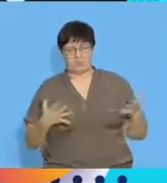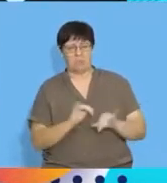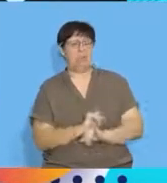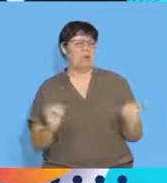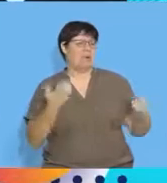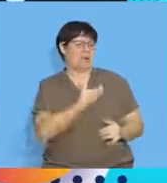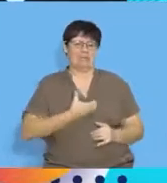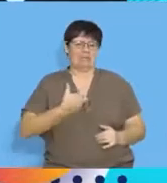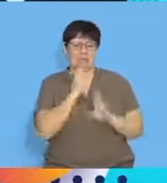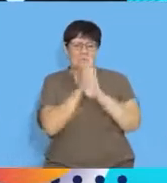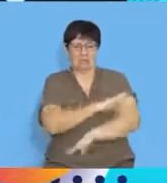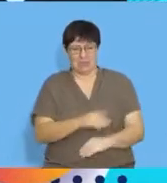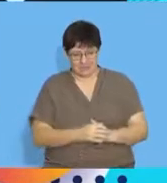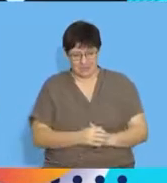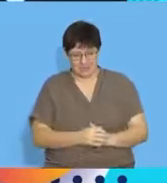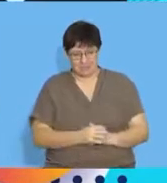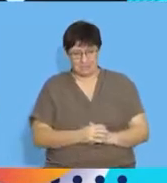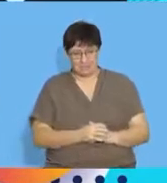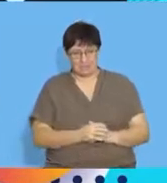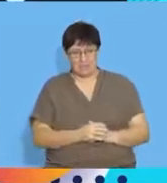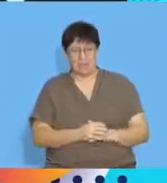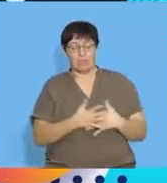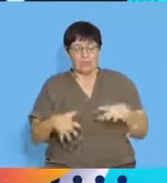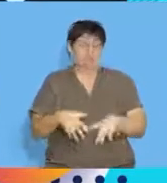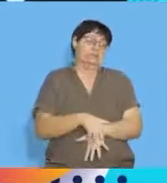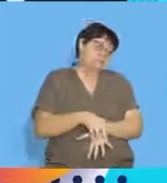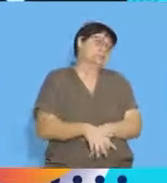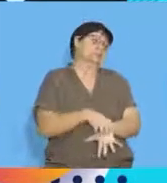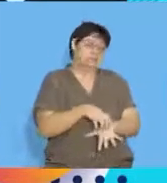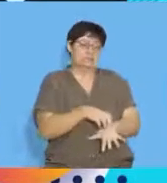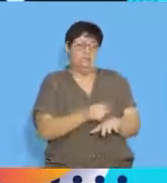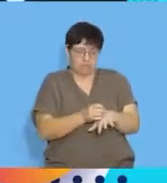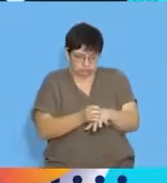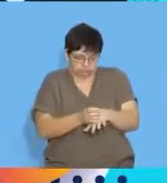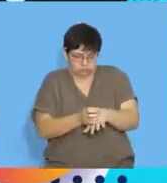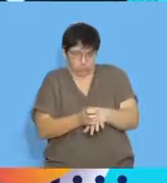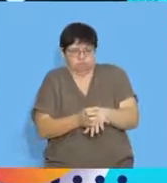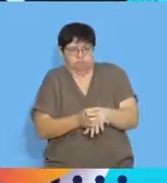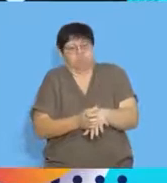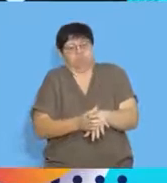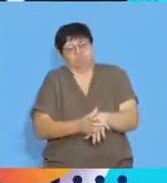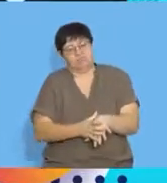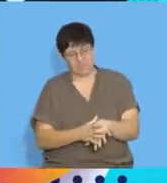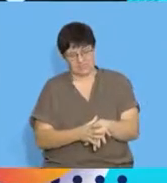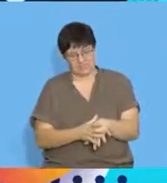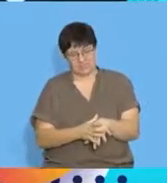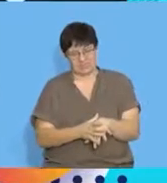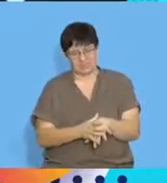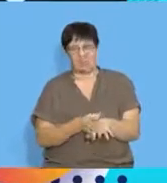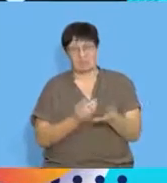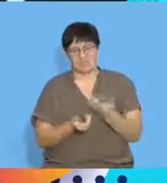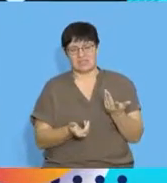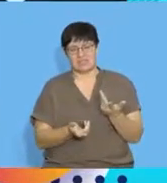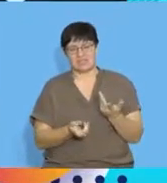uncomfortable thing ever. So, and the more you scratch, right, the bigger the blisters become, so you need to be obviously treated